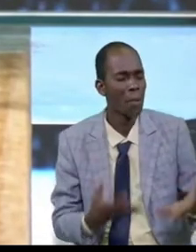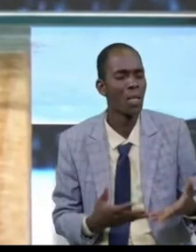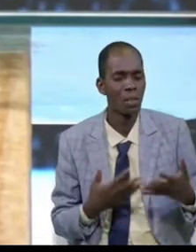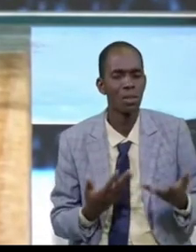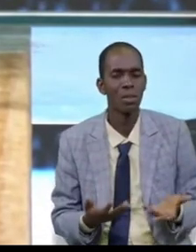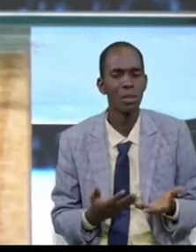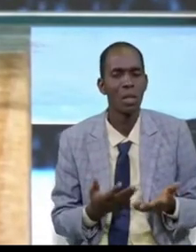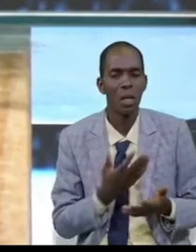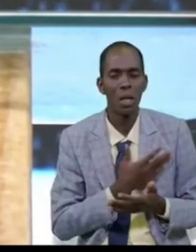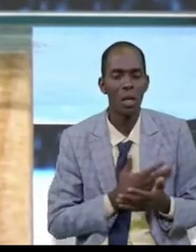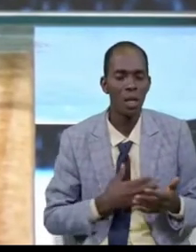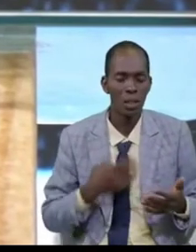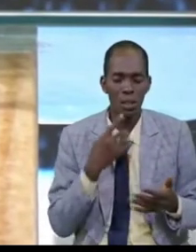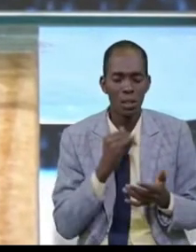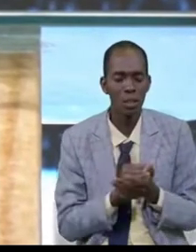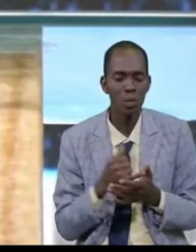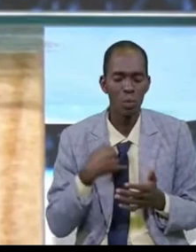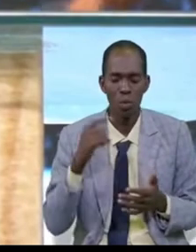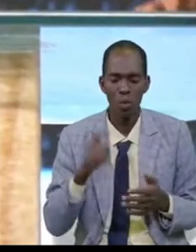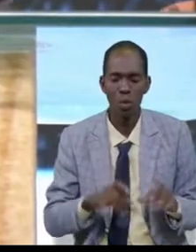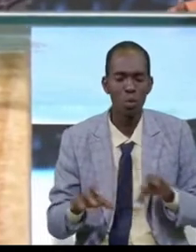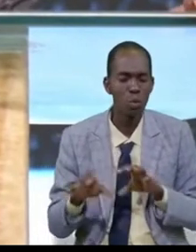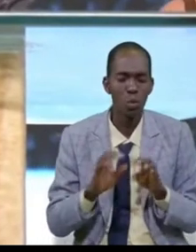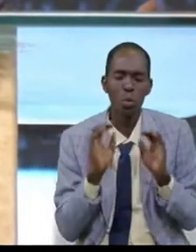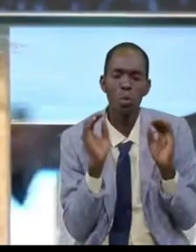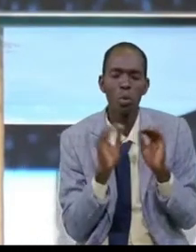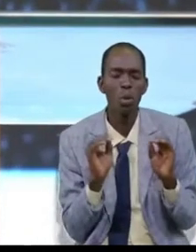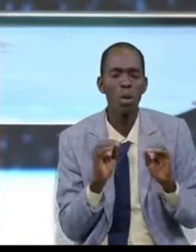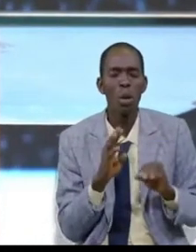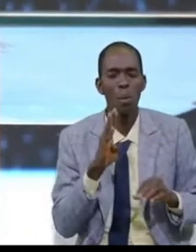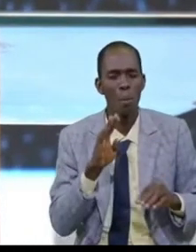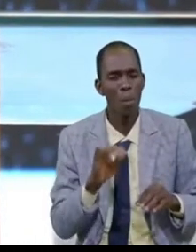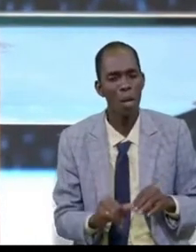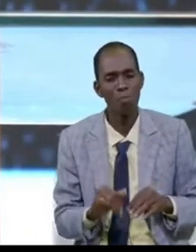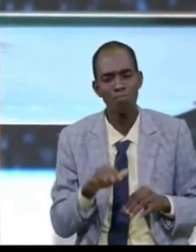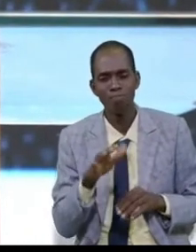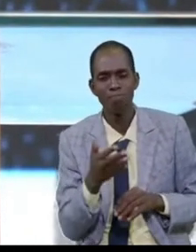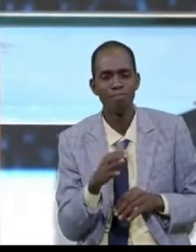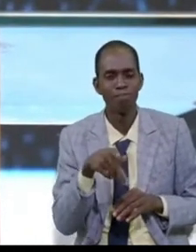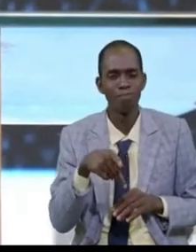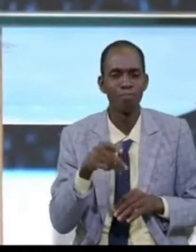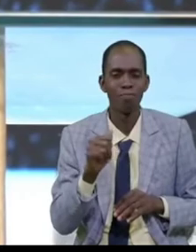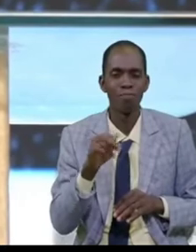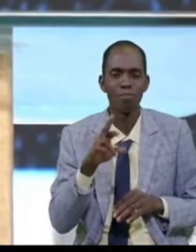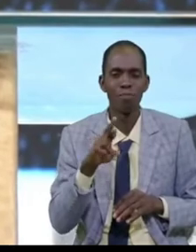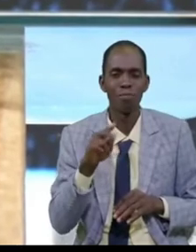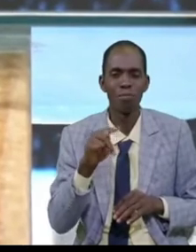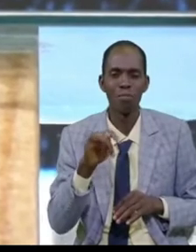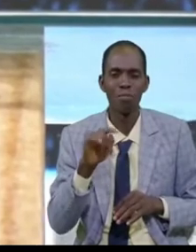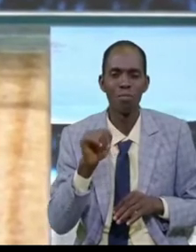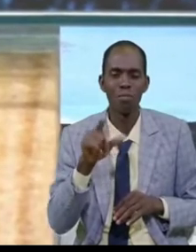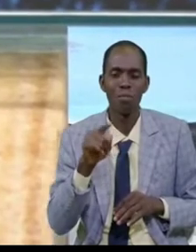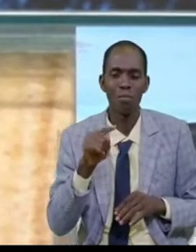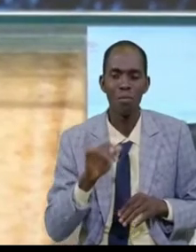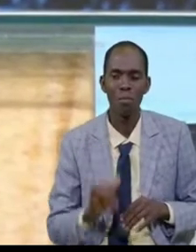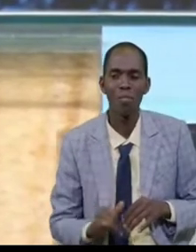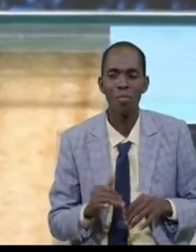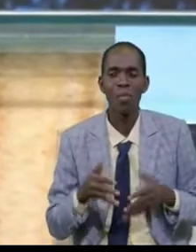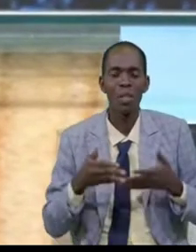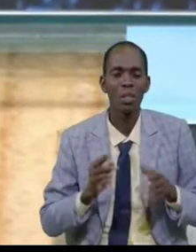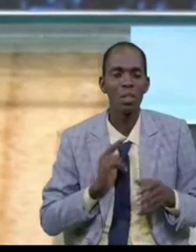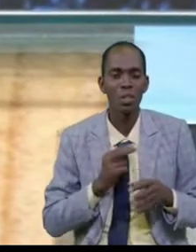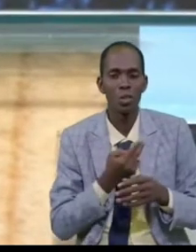we should do nothing by partiality. Let's love like Jesus loved, and let's love like